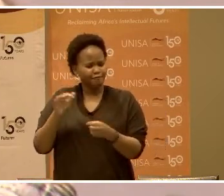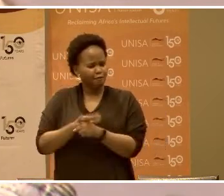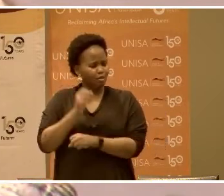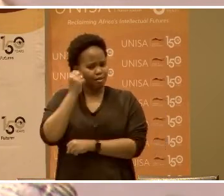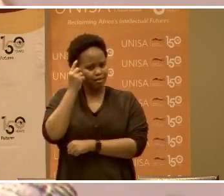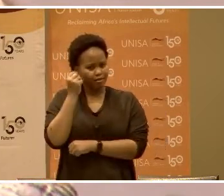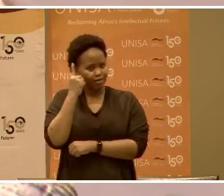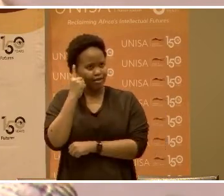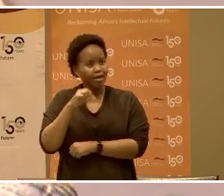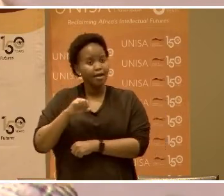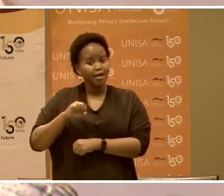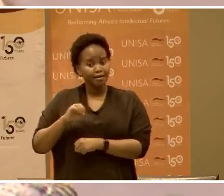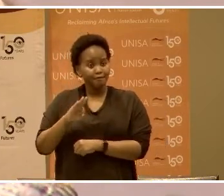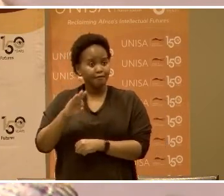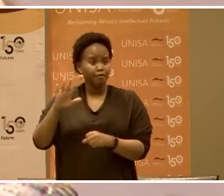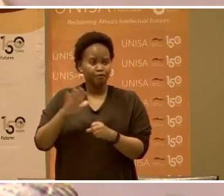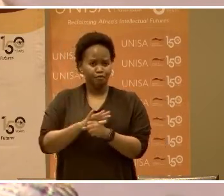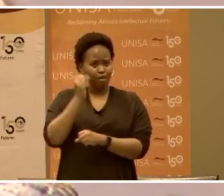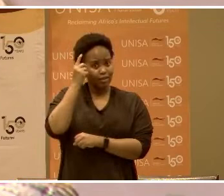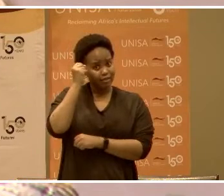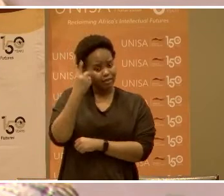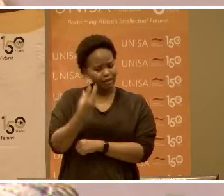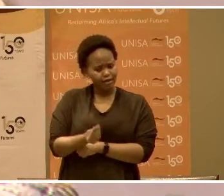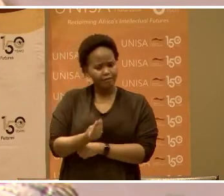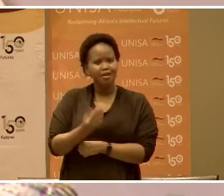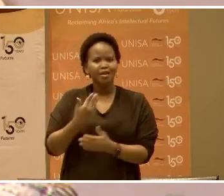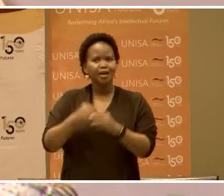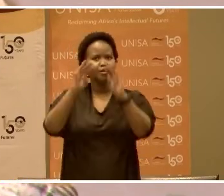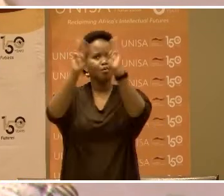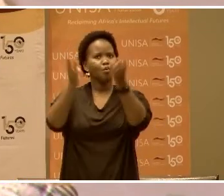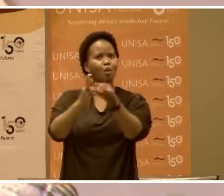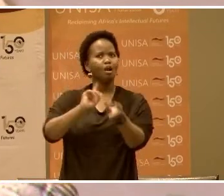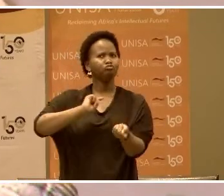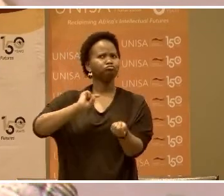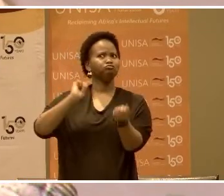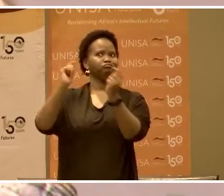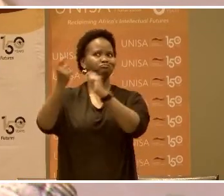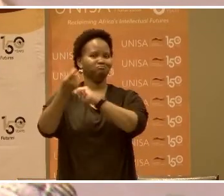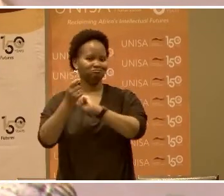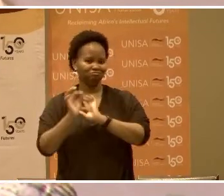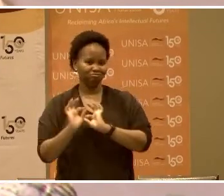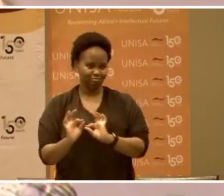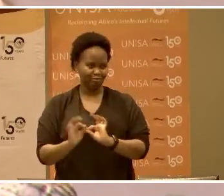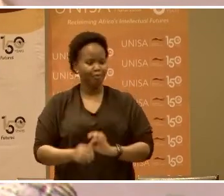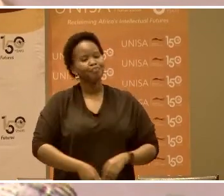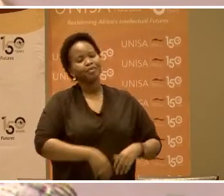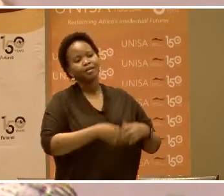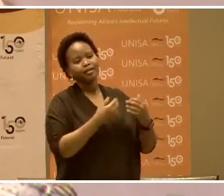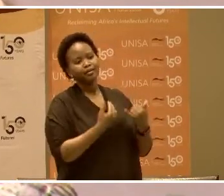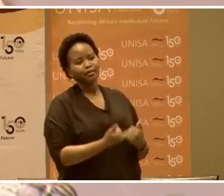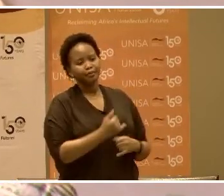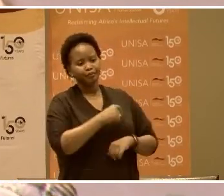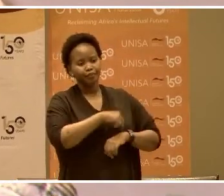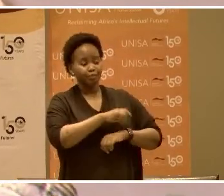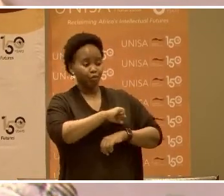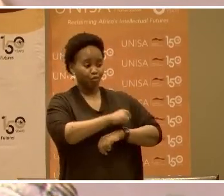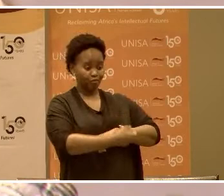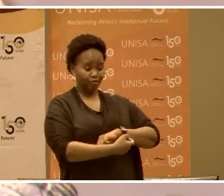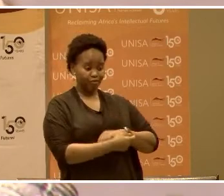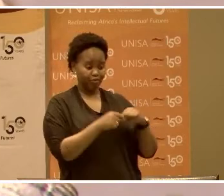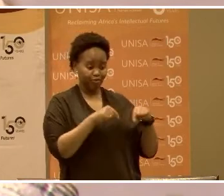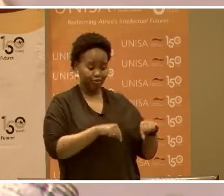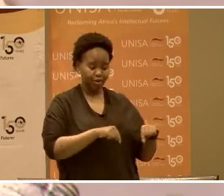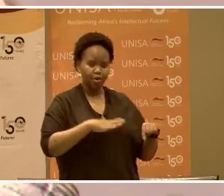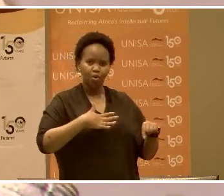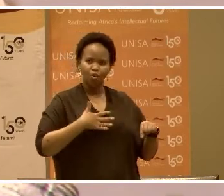powerful weapon which we can use to bring change to the world. On the second last day of our conference, I want to encourage